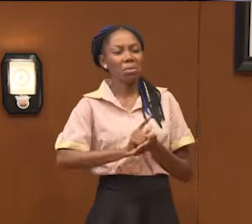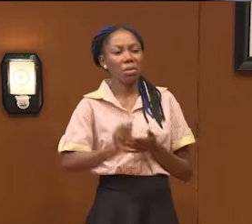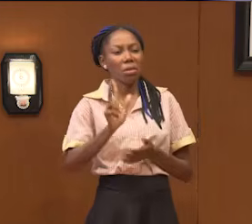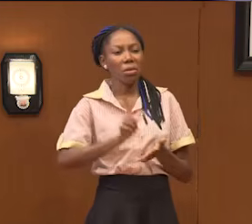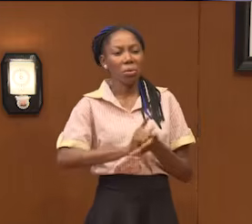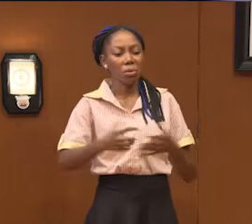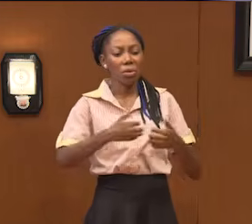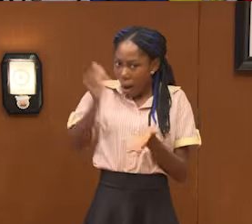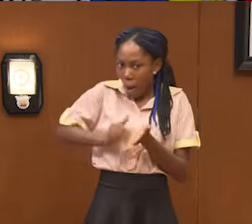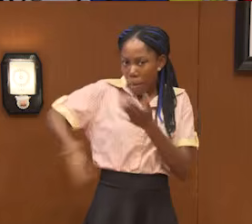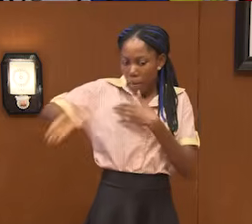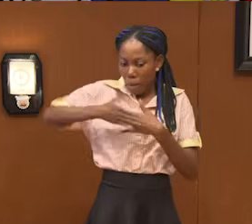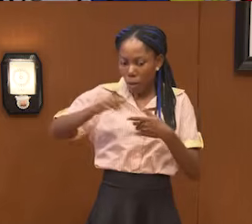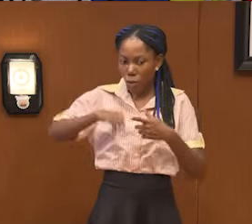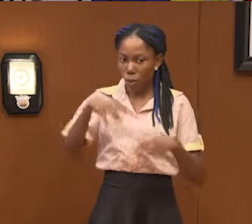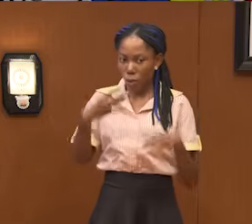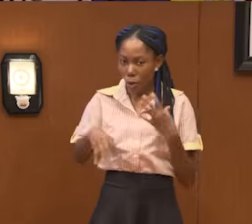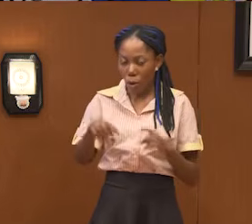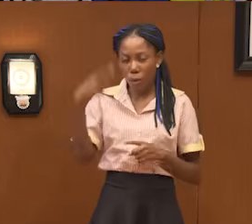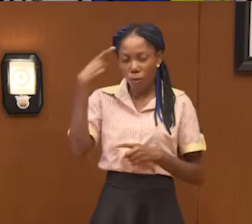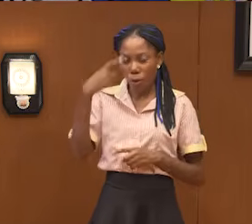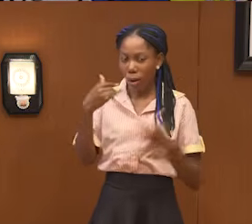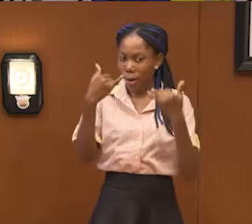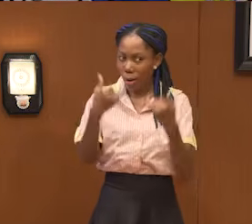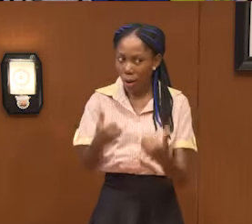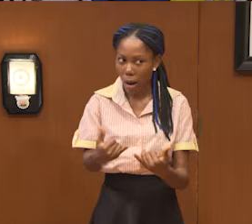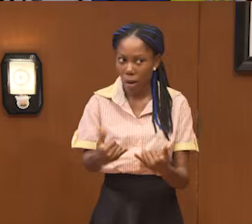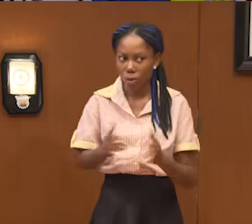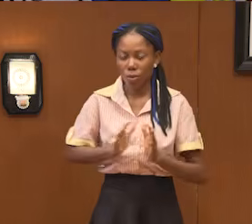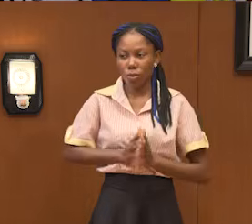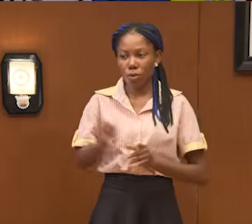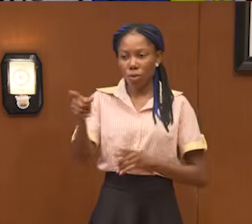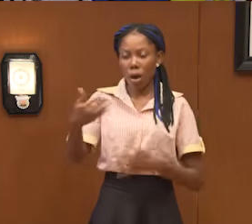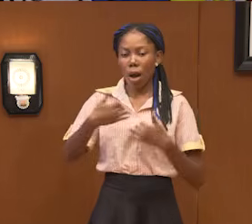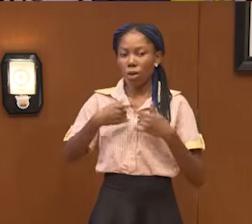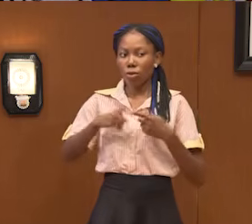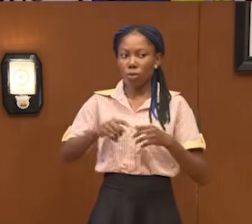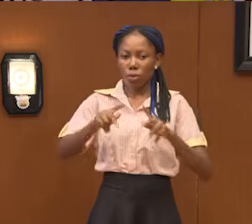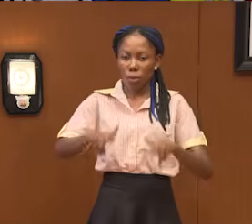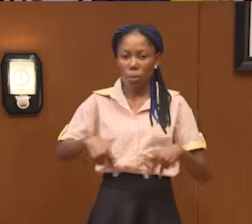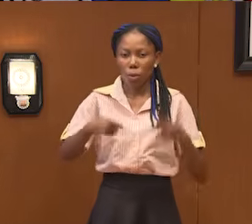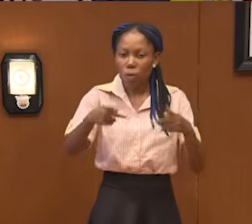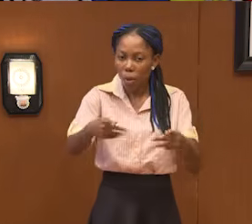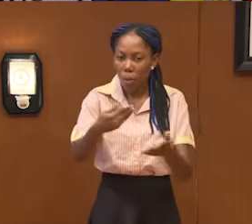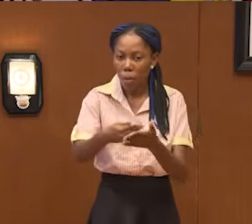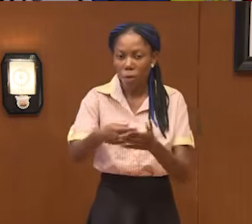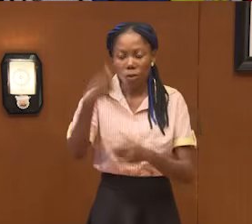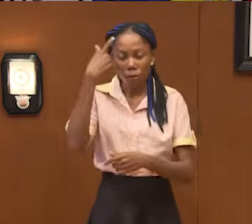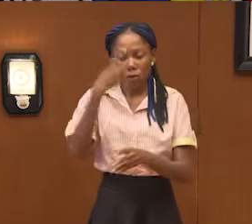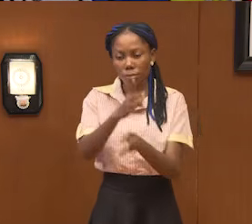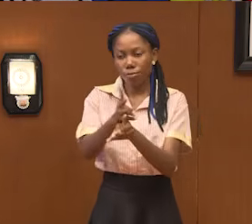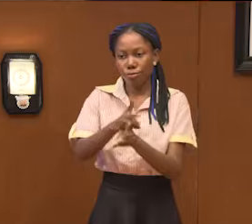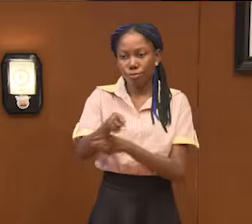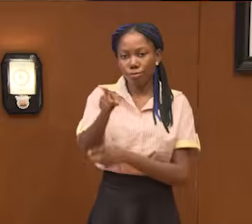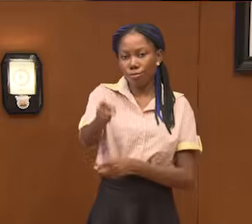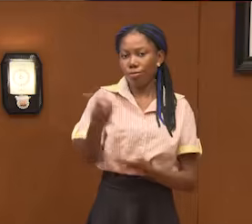weeks, it's still fresh. But in the meantime, you have to provide money for the upkeep of the children